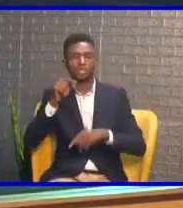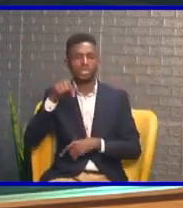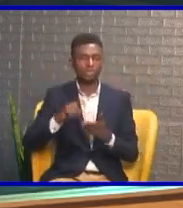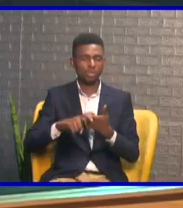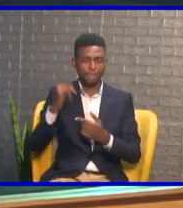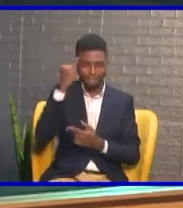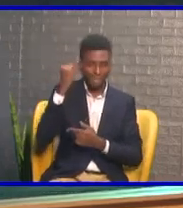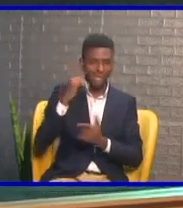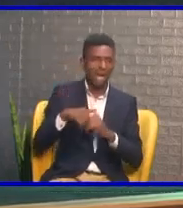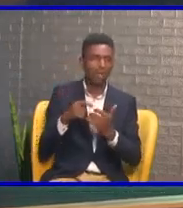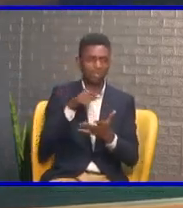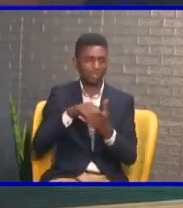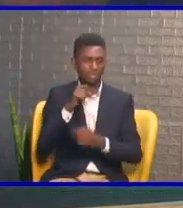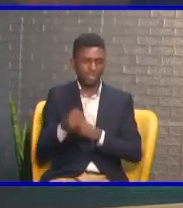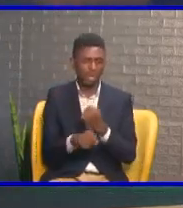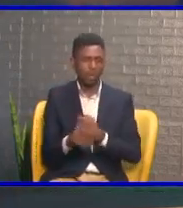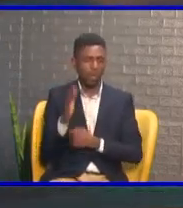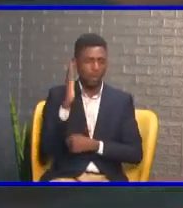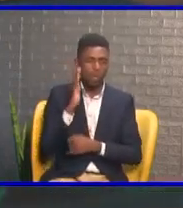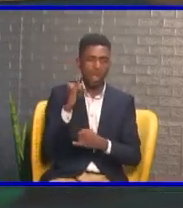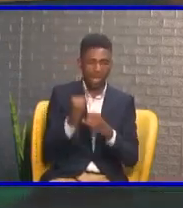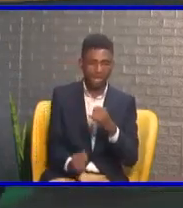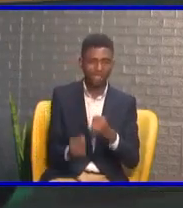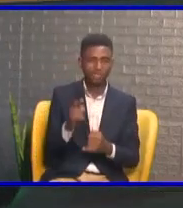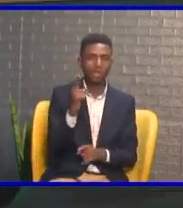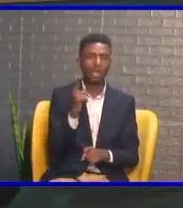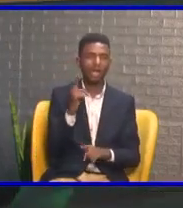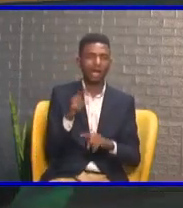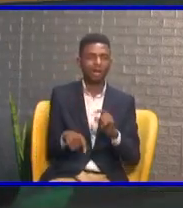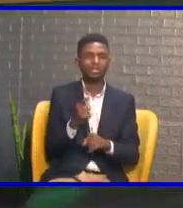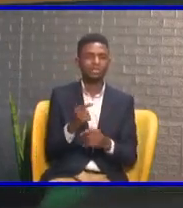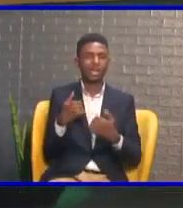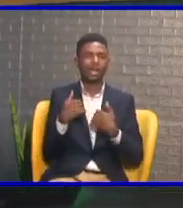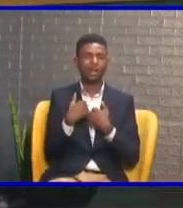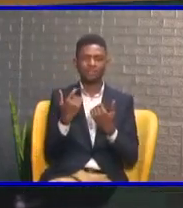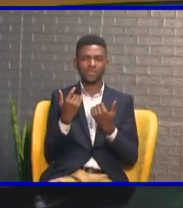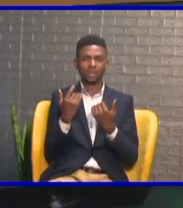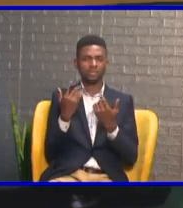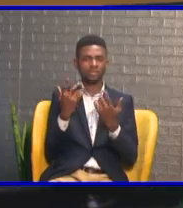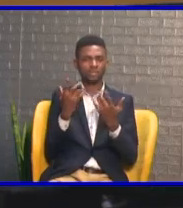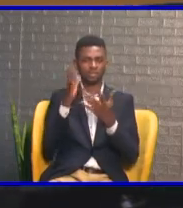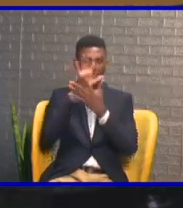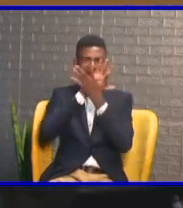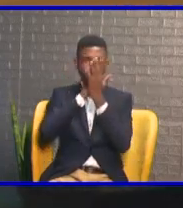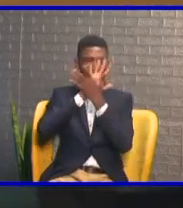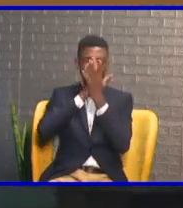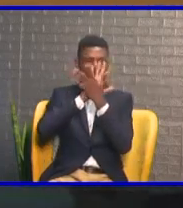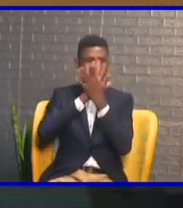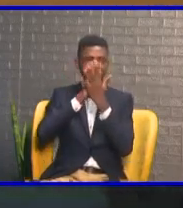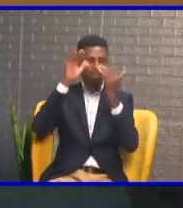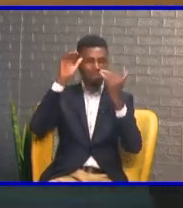somebody. Amen. We can't just have vague expectations. We must crystallize our expectations by